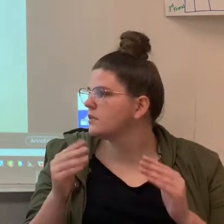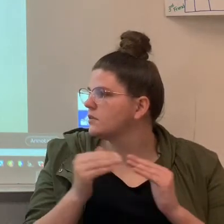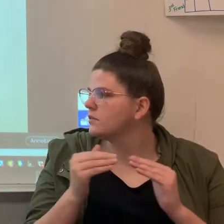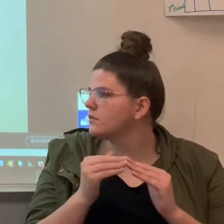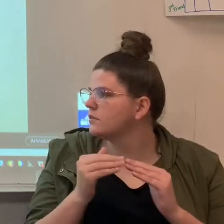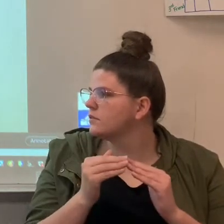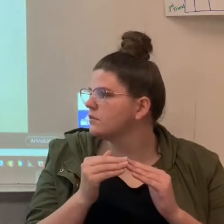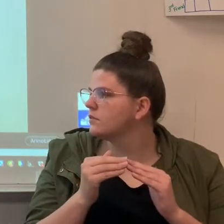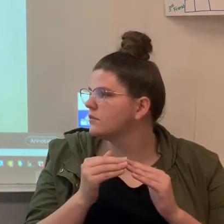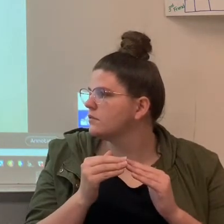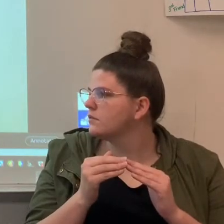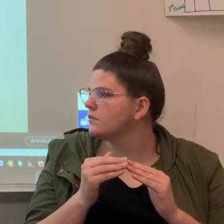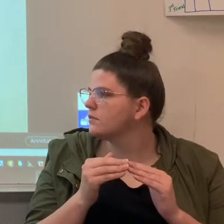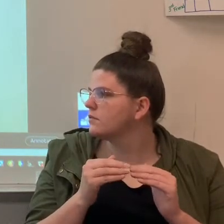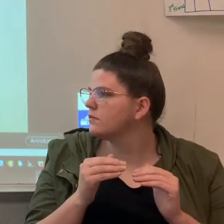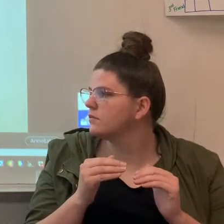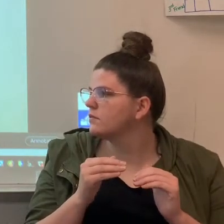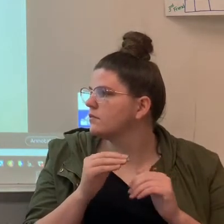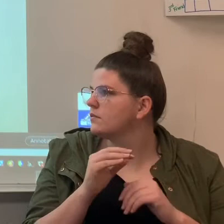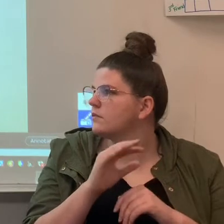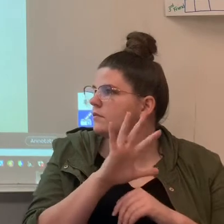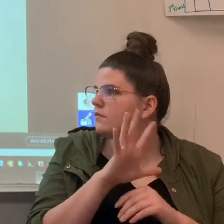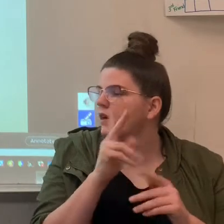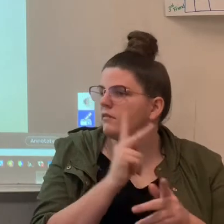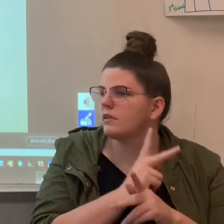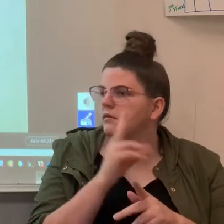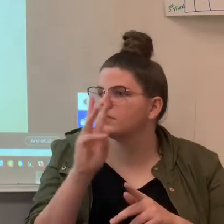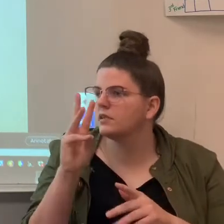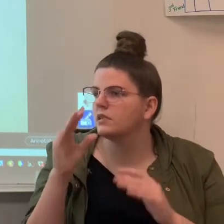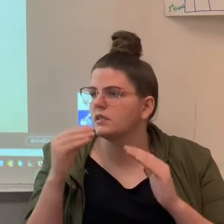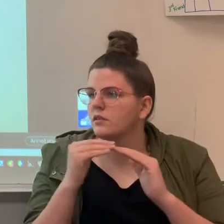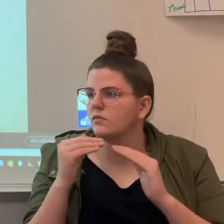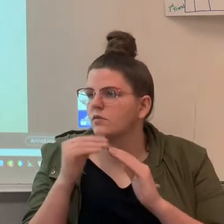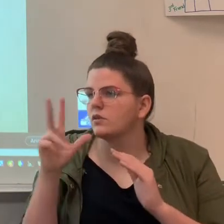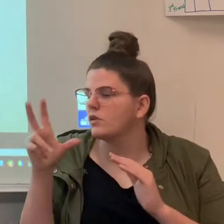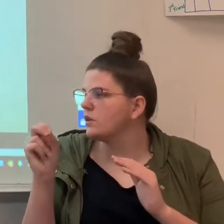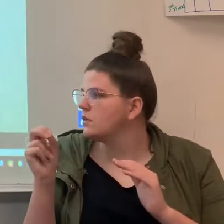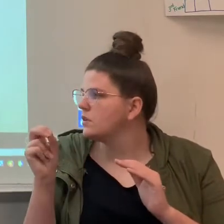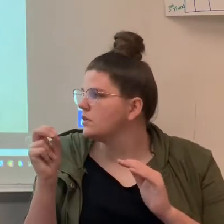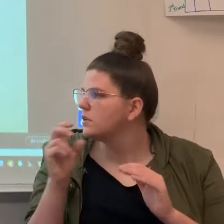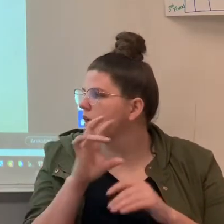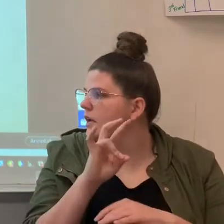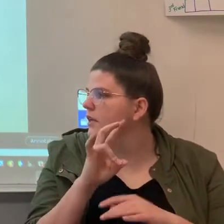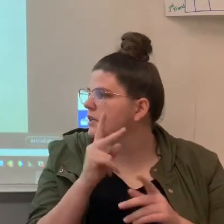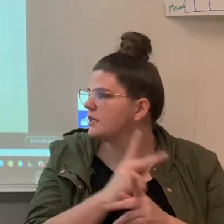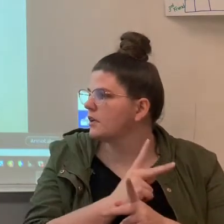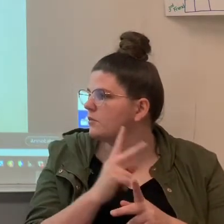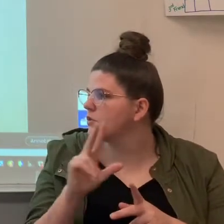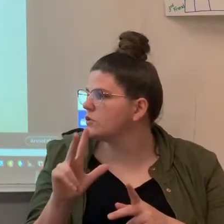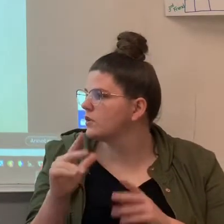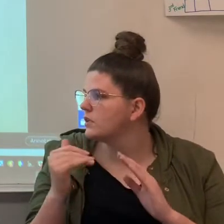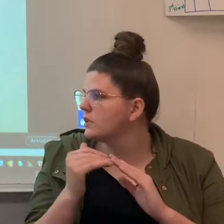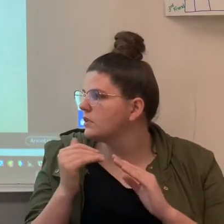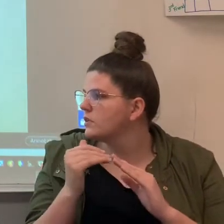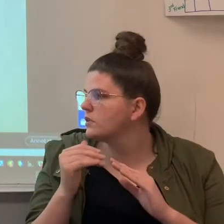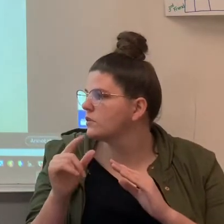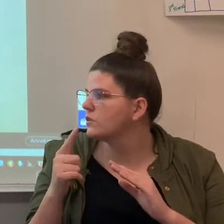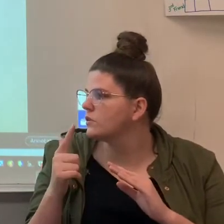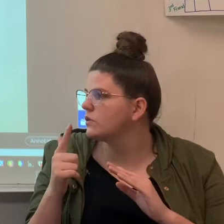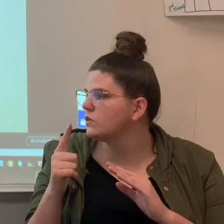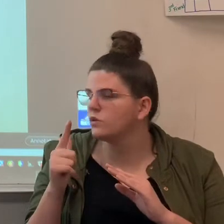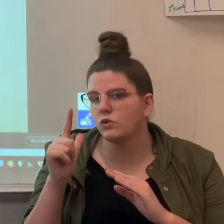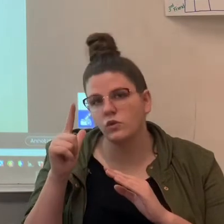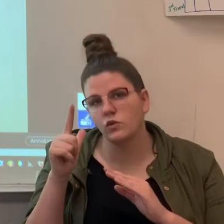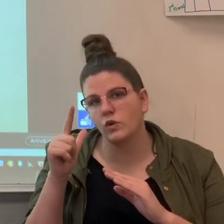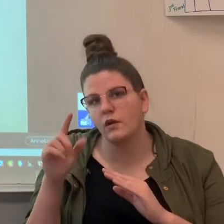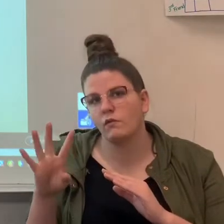which equals 5 times 6, which is 30, and 8 times 3, which is